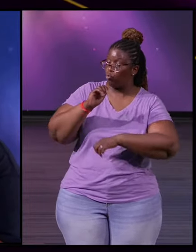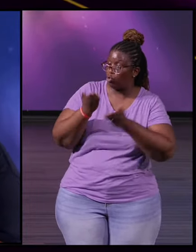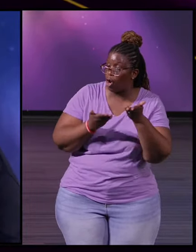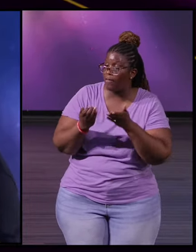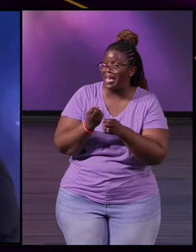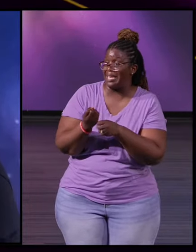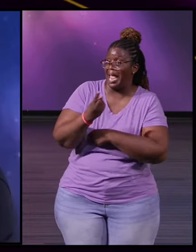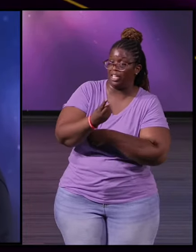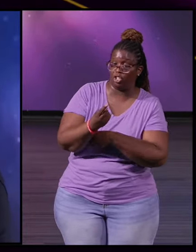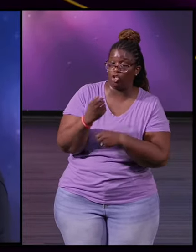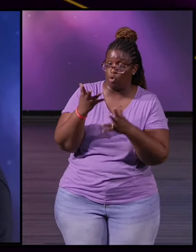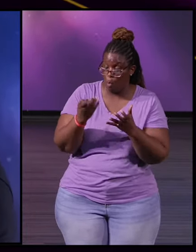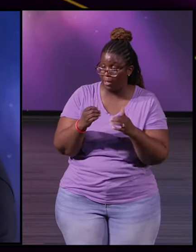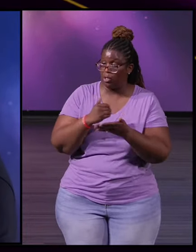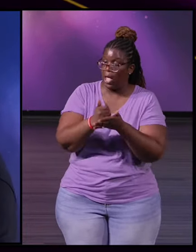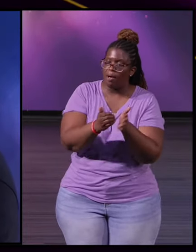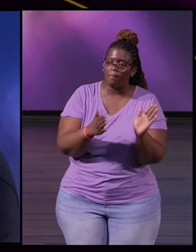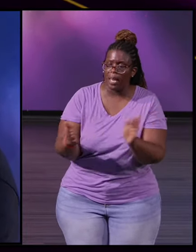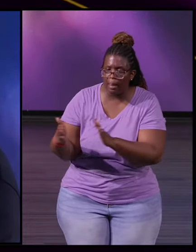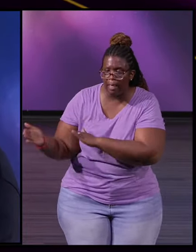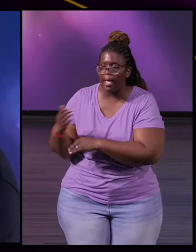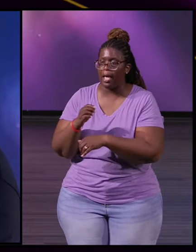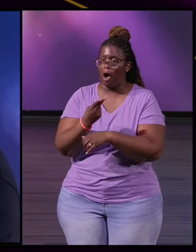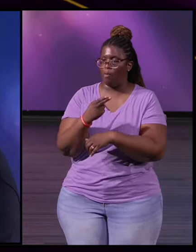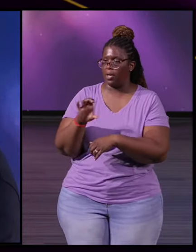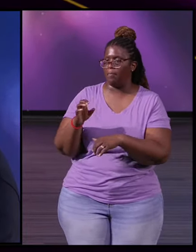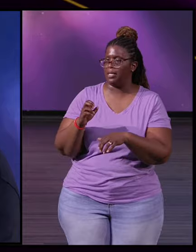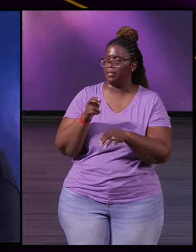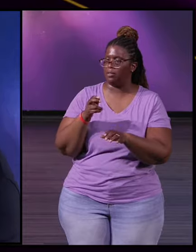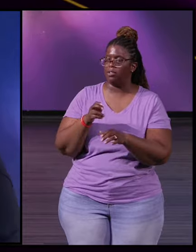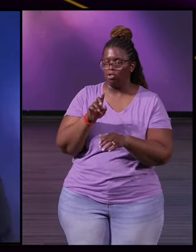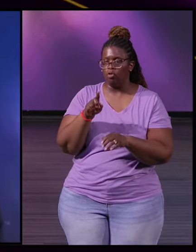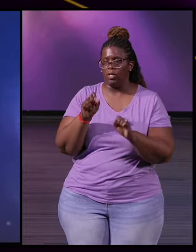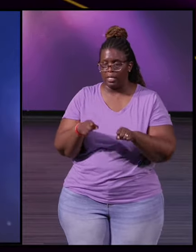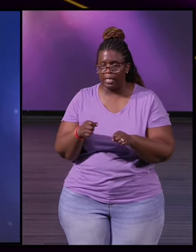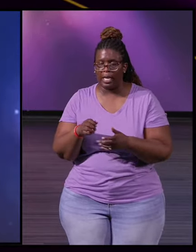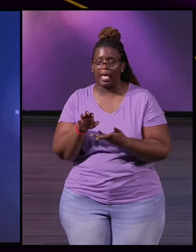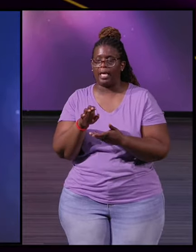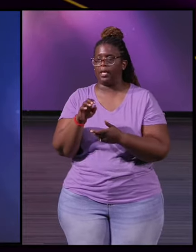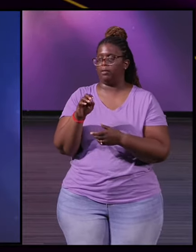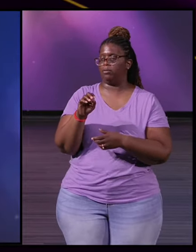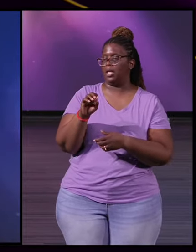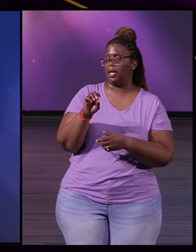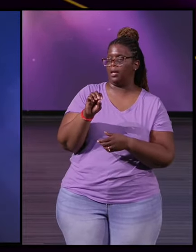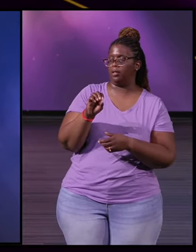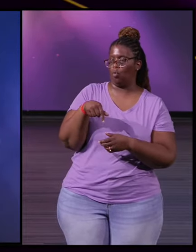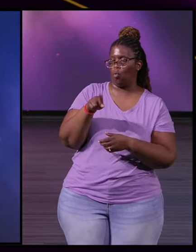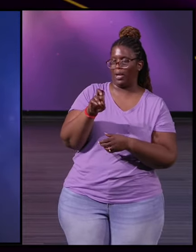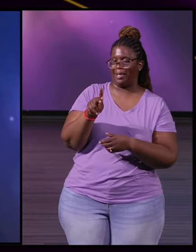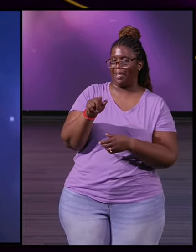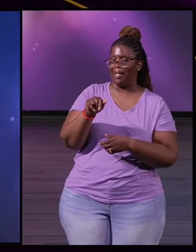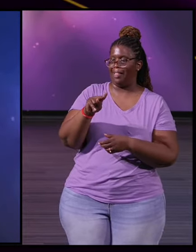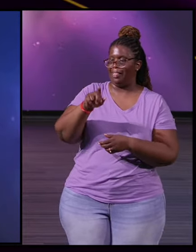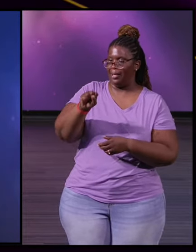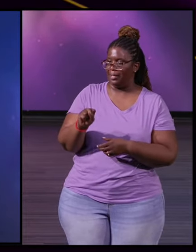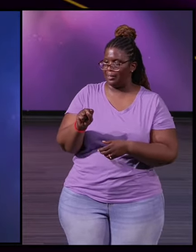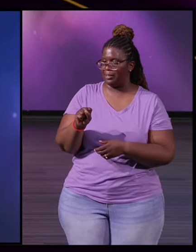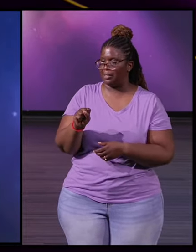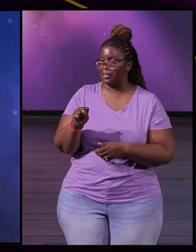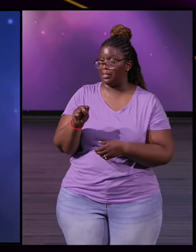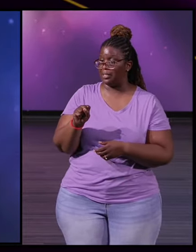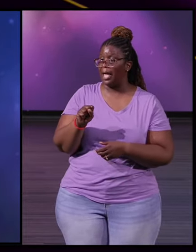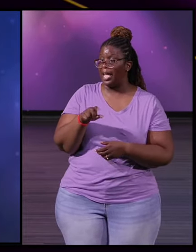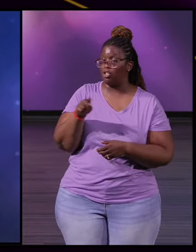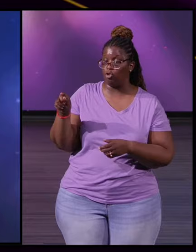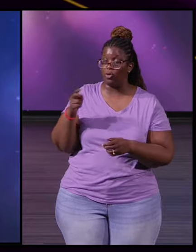team that helps plan and give ideas, go to quicklinks.wordtab.net, then click on the homecoming website. It's still there. And the first button you'll see is join